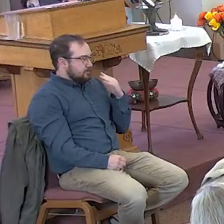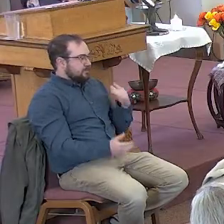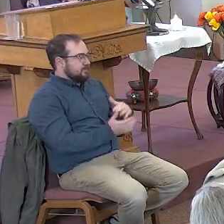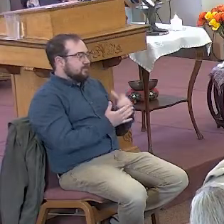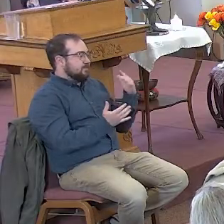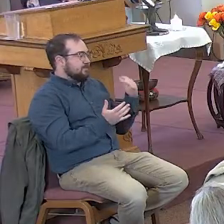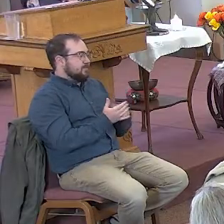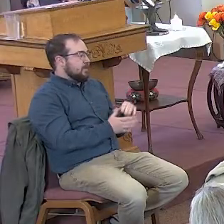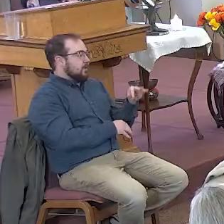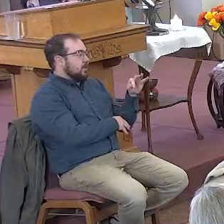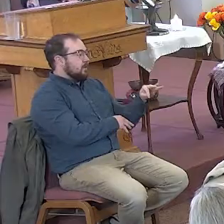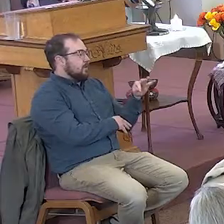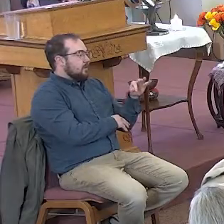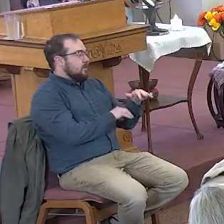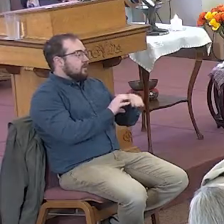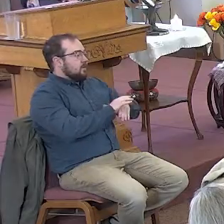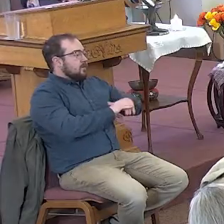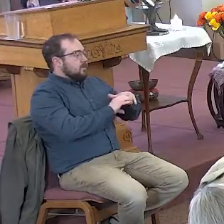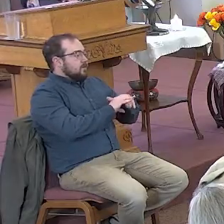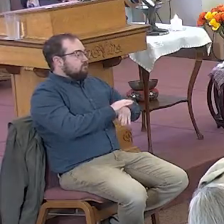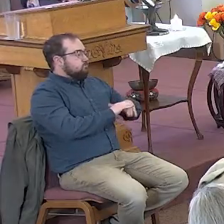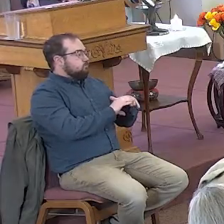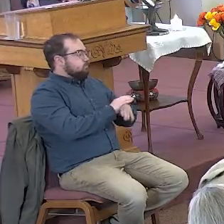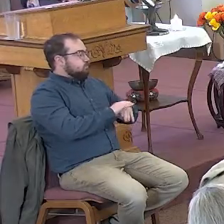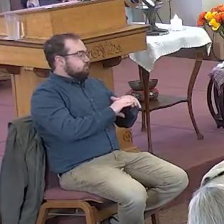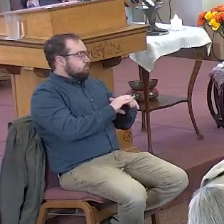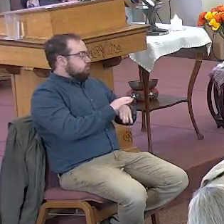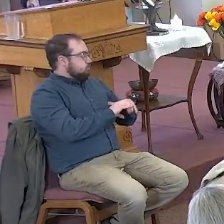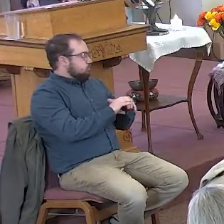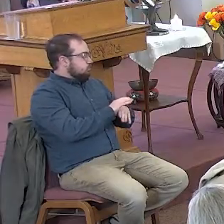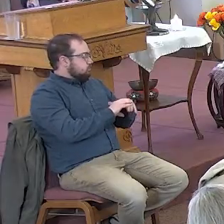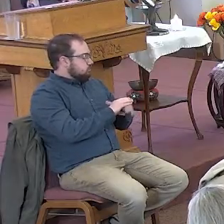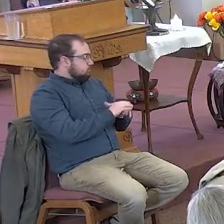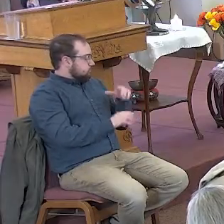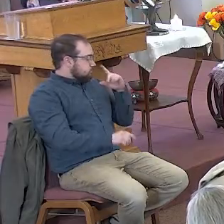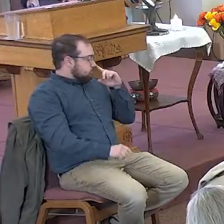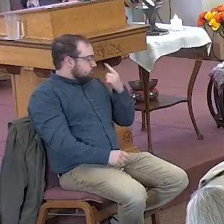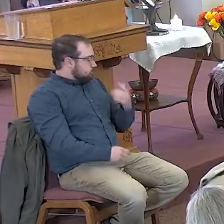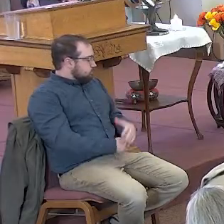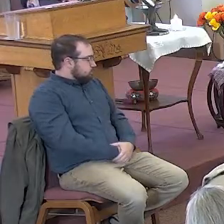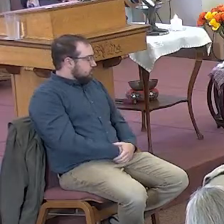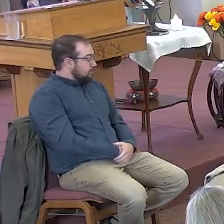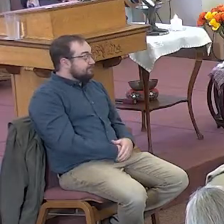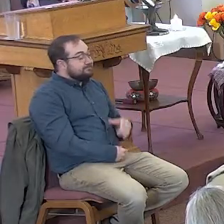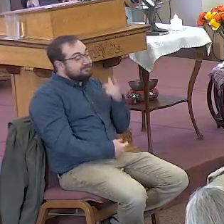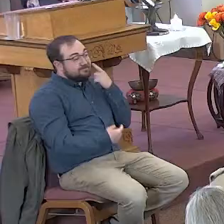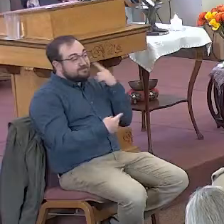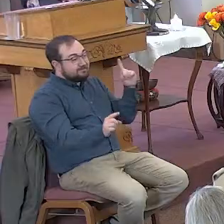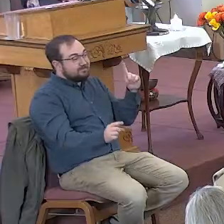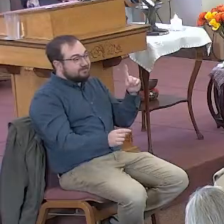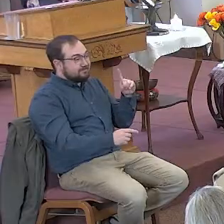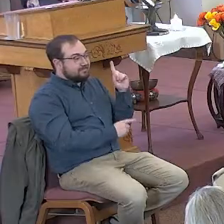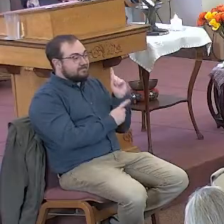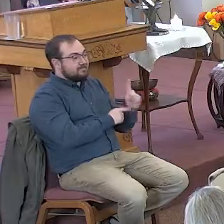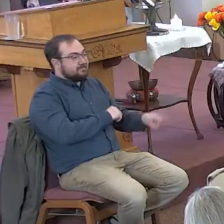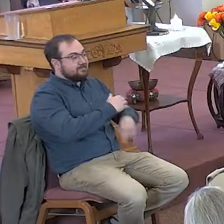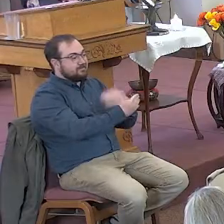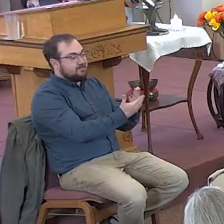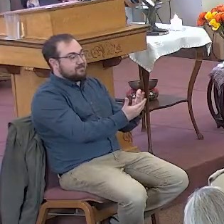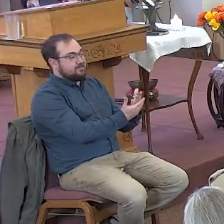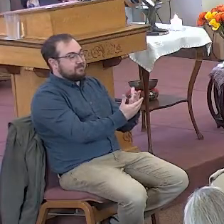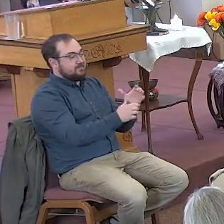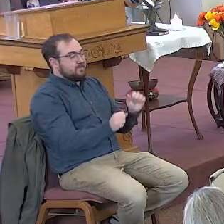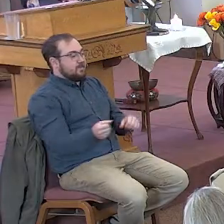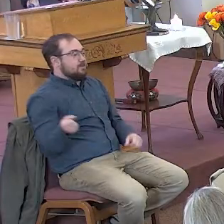minister talked a lot, and it was a little boring. But finally the moment came when they were invited to bring